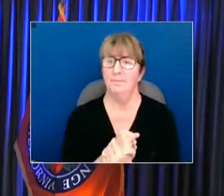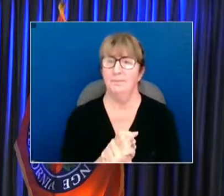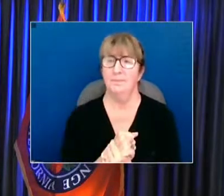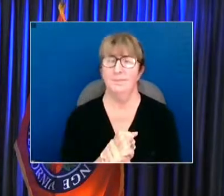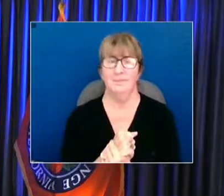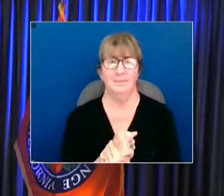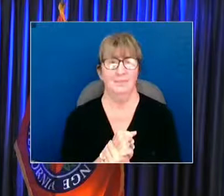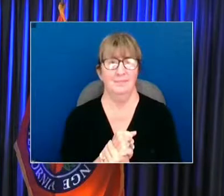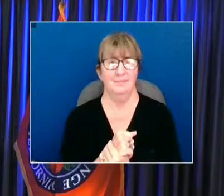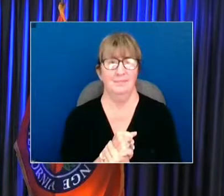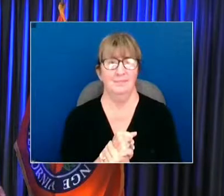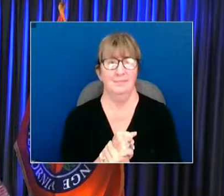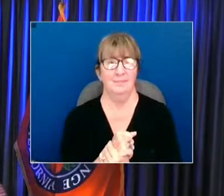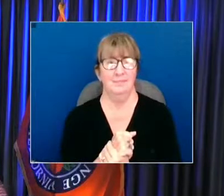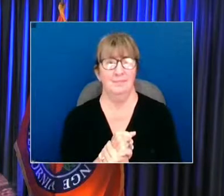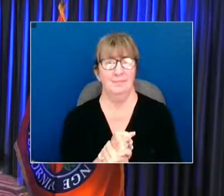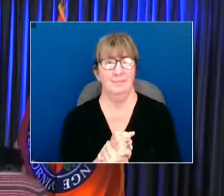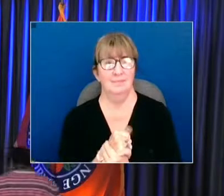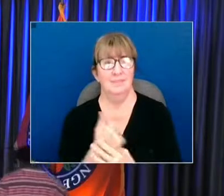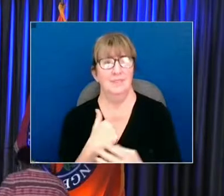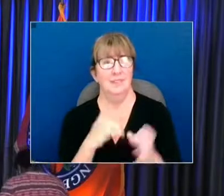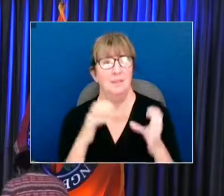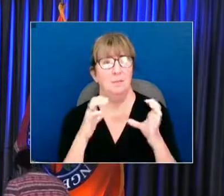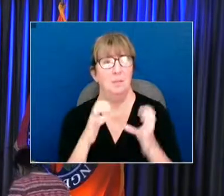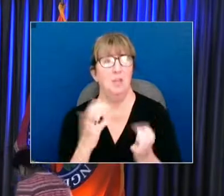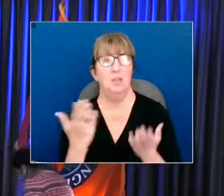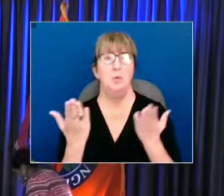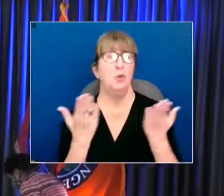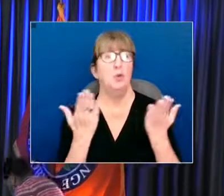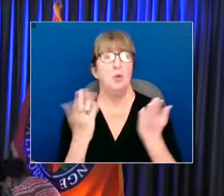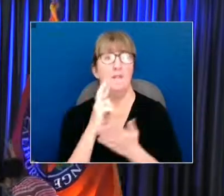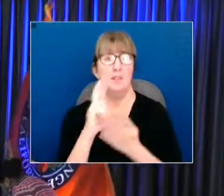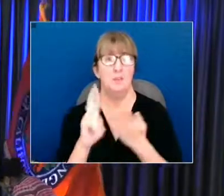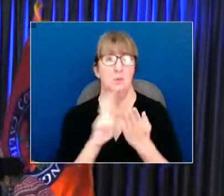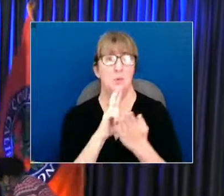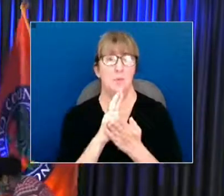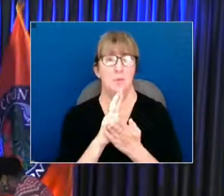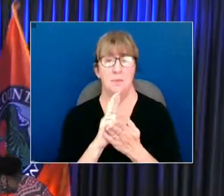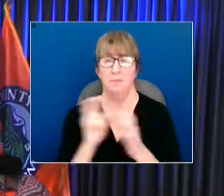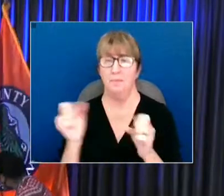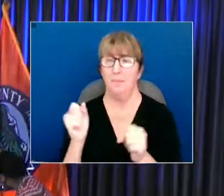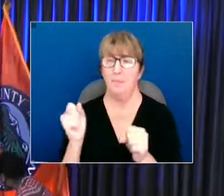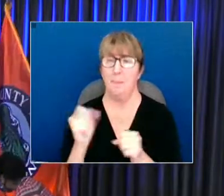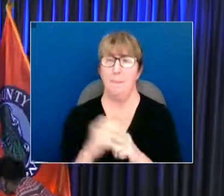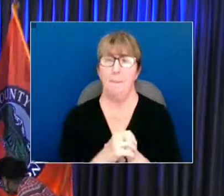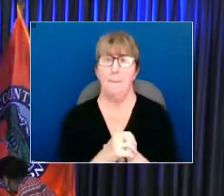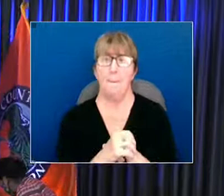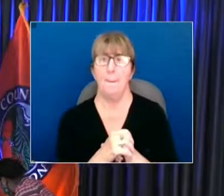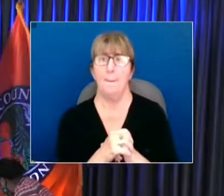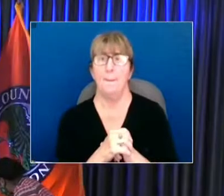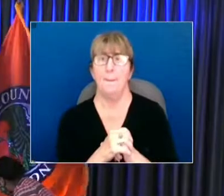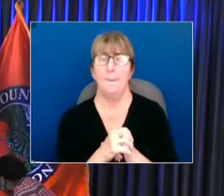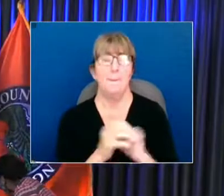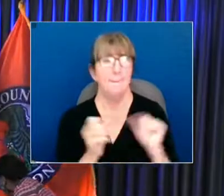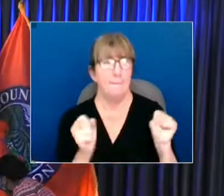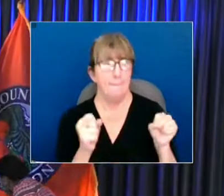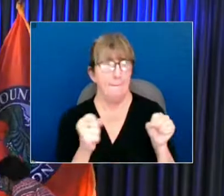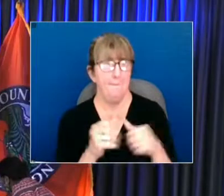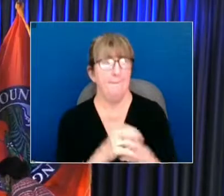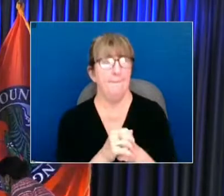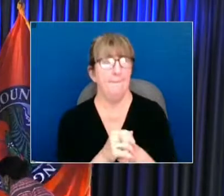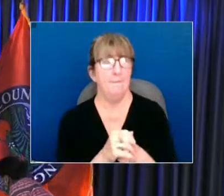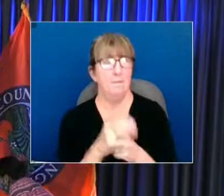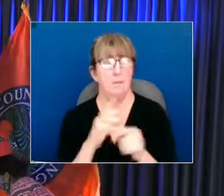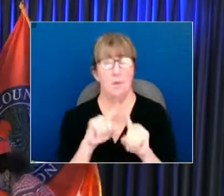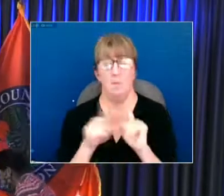that I am in that customer service middle role. seat where Uh-huh. you got people ordering steak and fish, Mhm. but there's the guy that